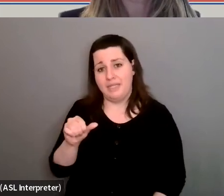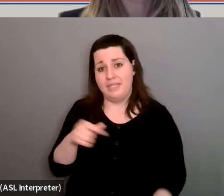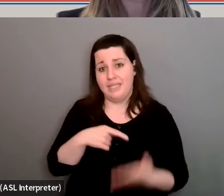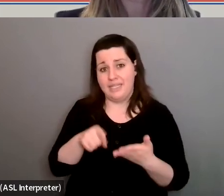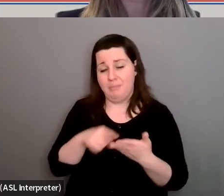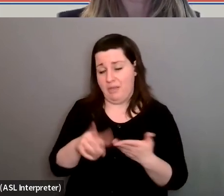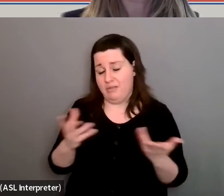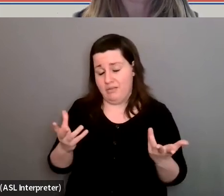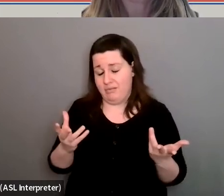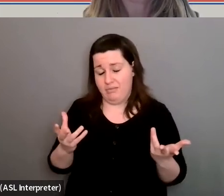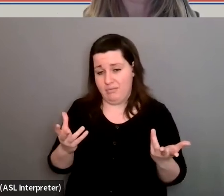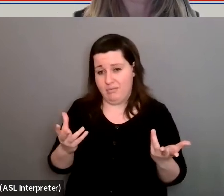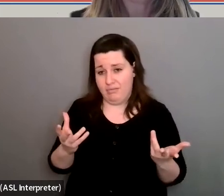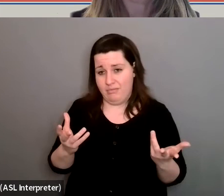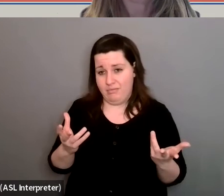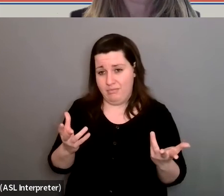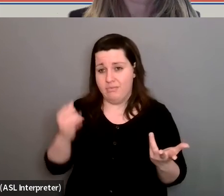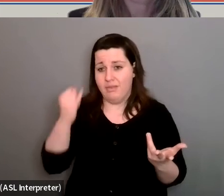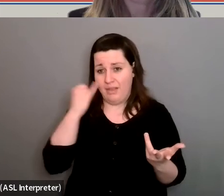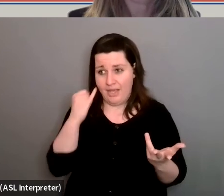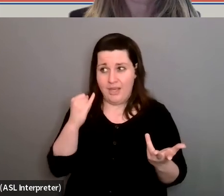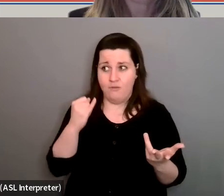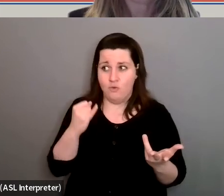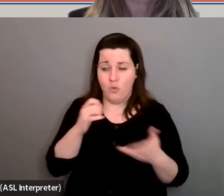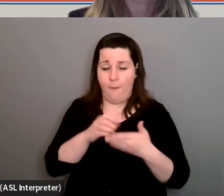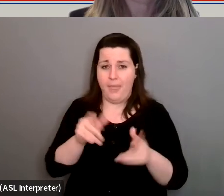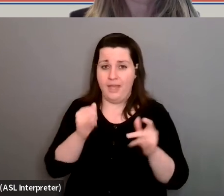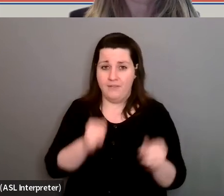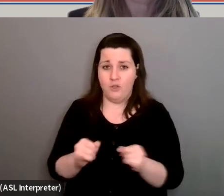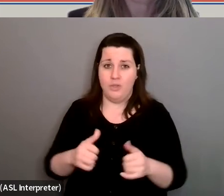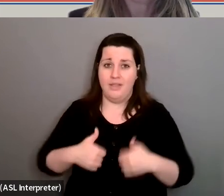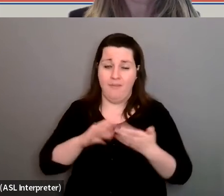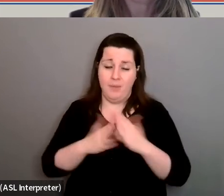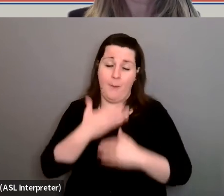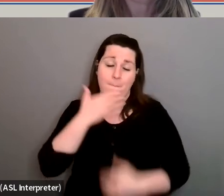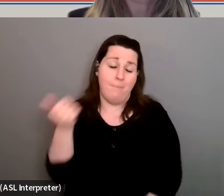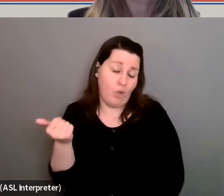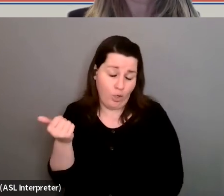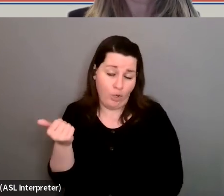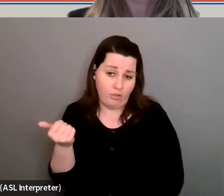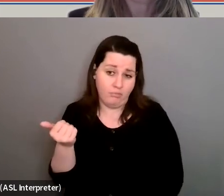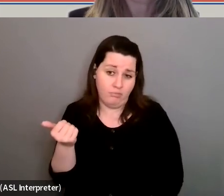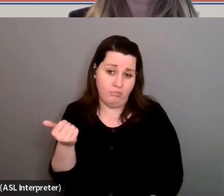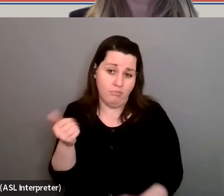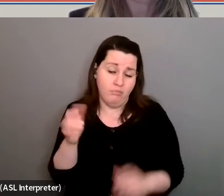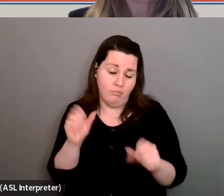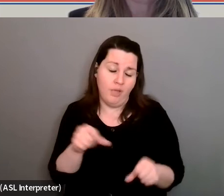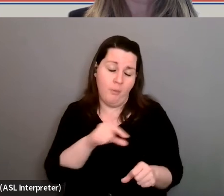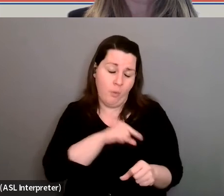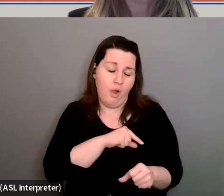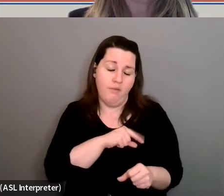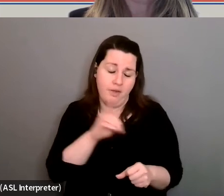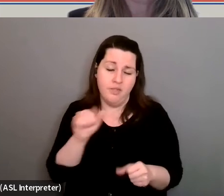need, if it is going to better the life of that individual with a disability, it can be considered a qualified disability expense.